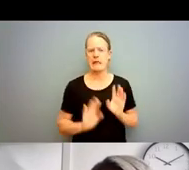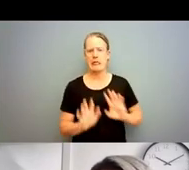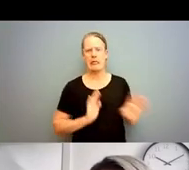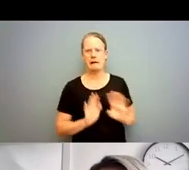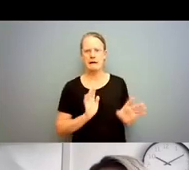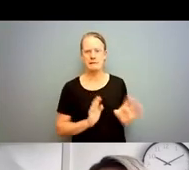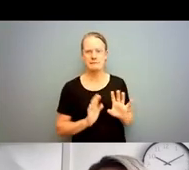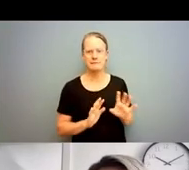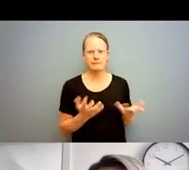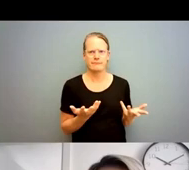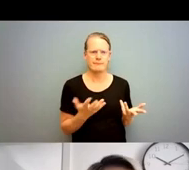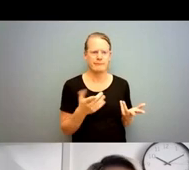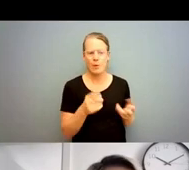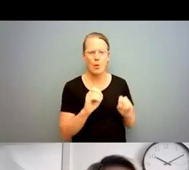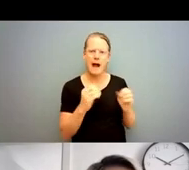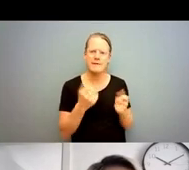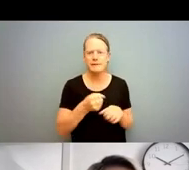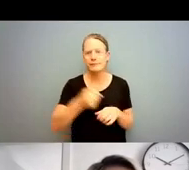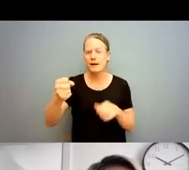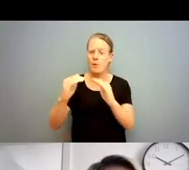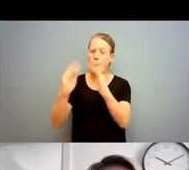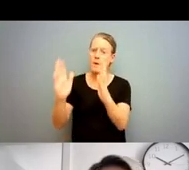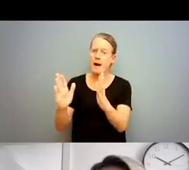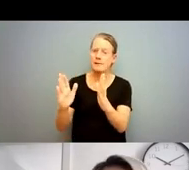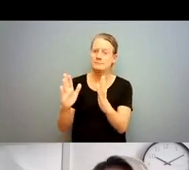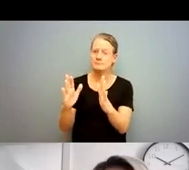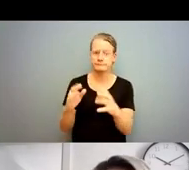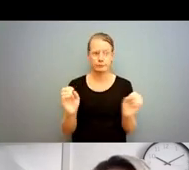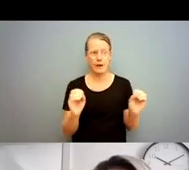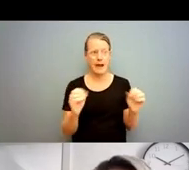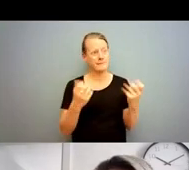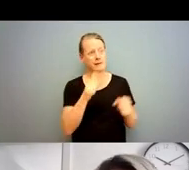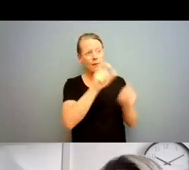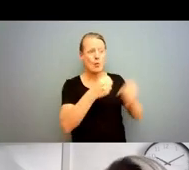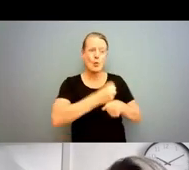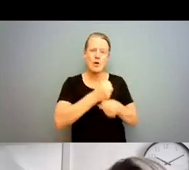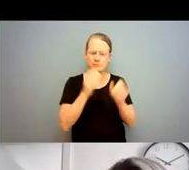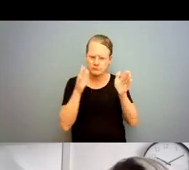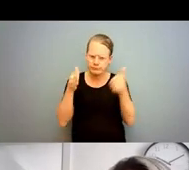because there's no resources or no place for them.